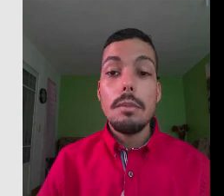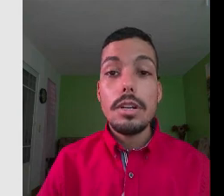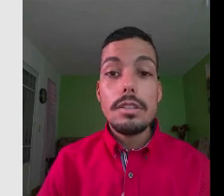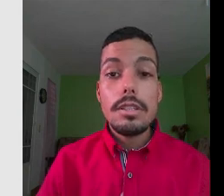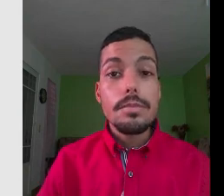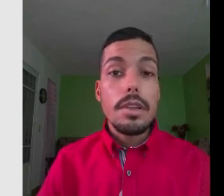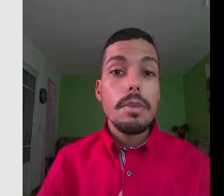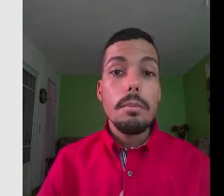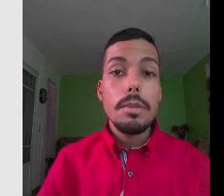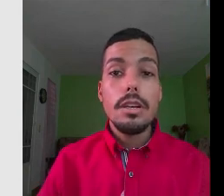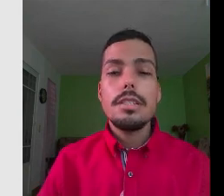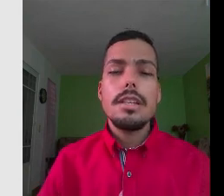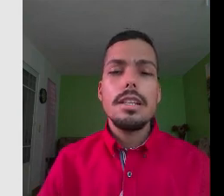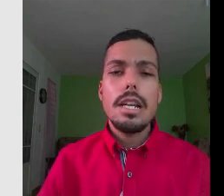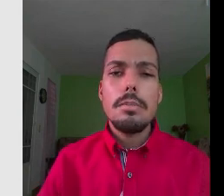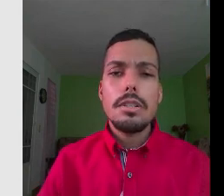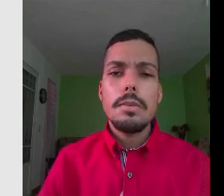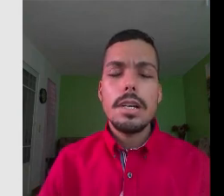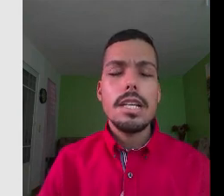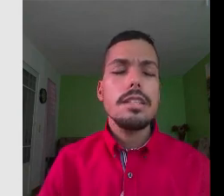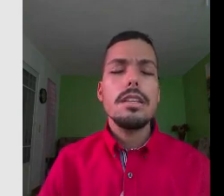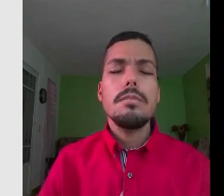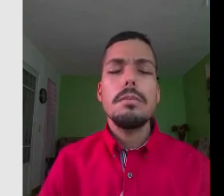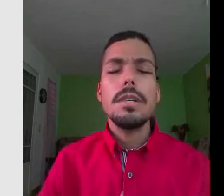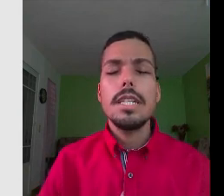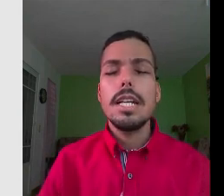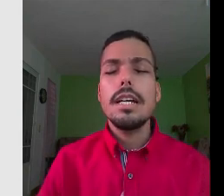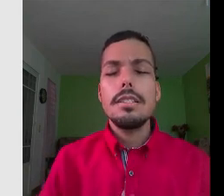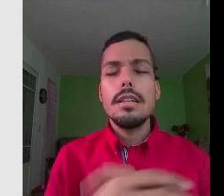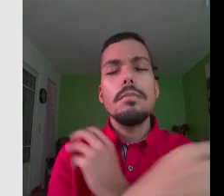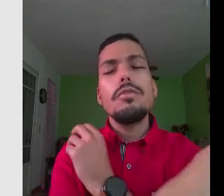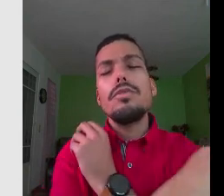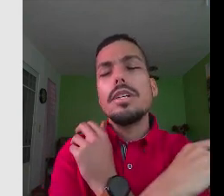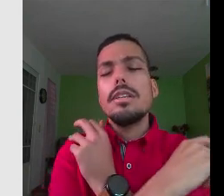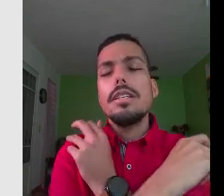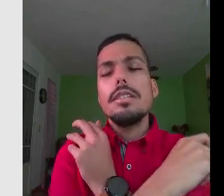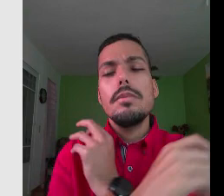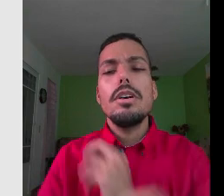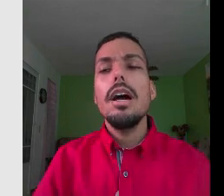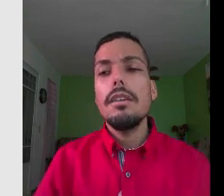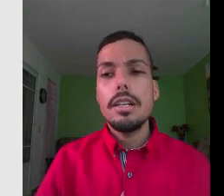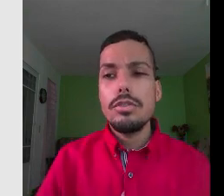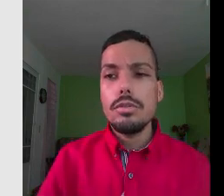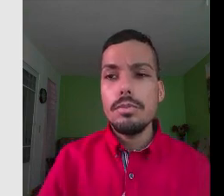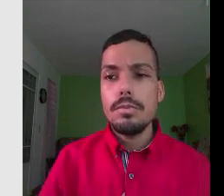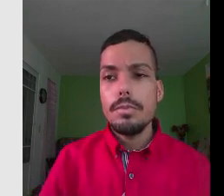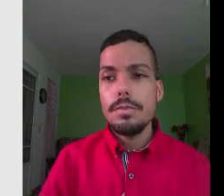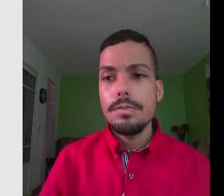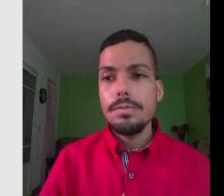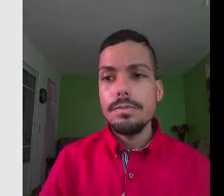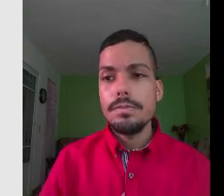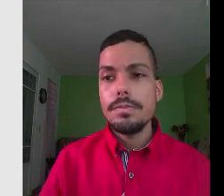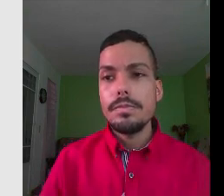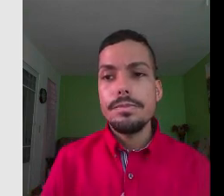que nada, mis amores, me despido aquí, será hasta la próxima clase. Dios me los bendiga siempre. Un fuertísimo abrazo.